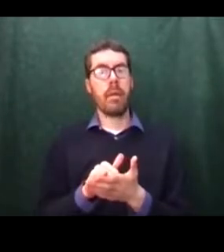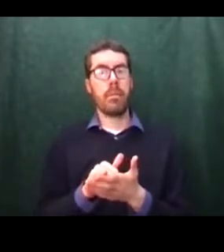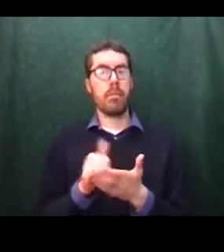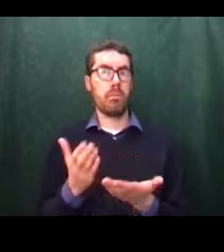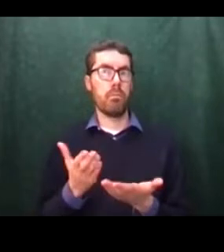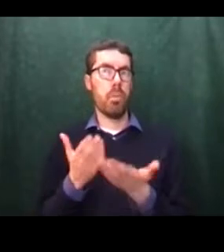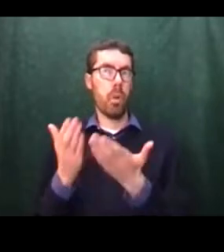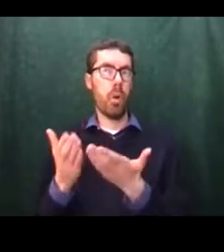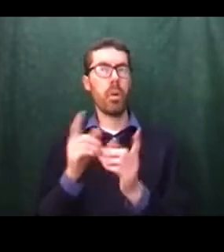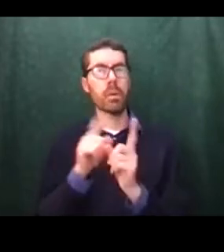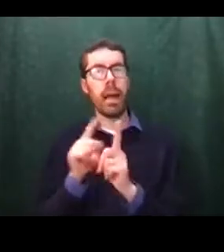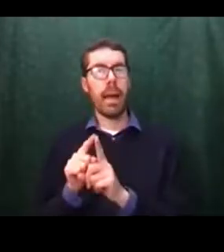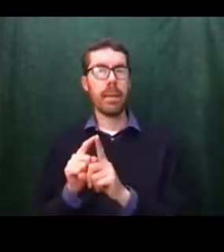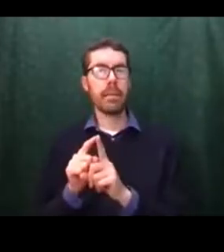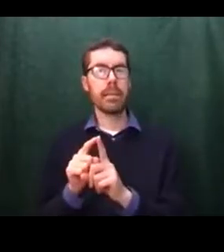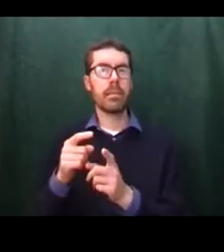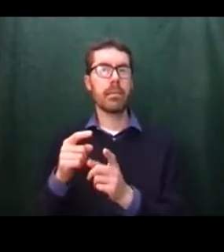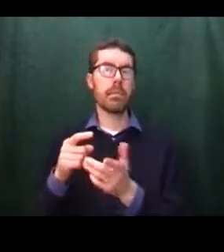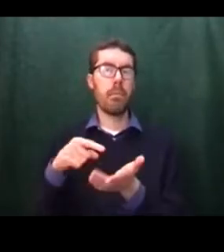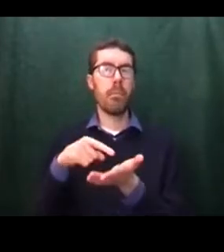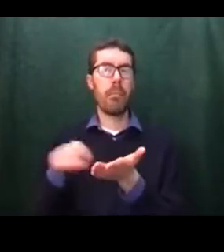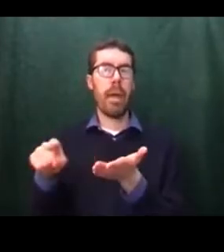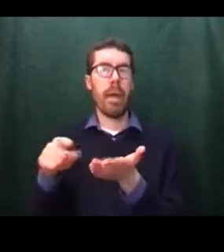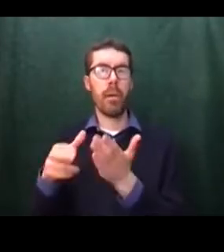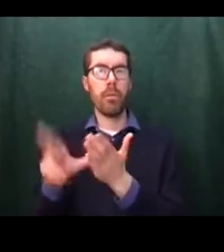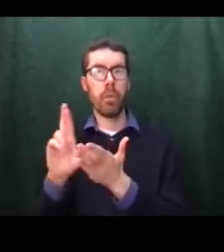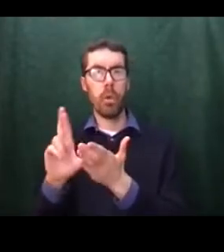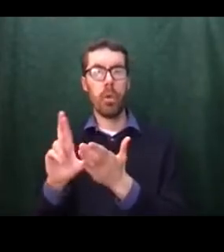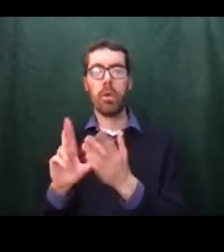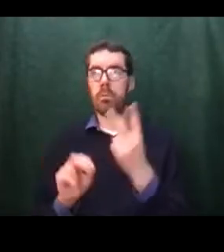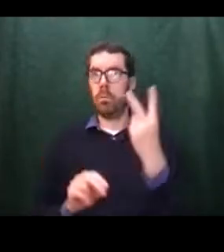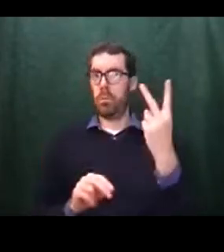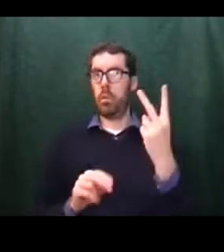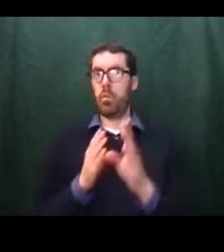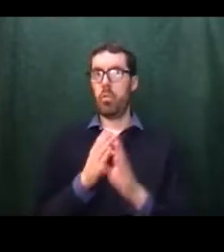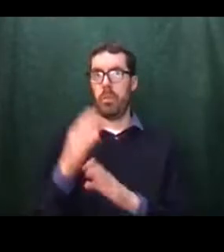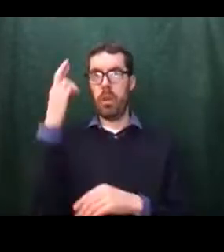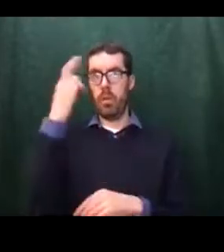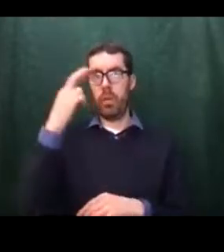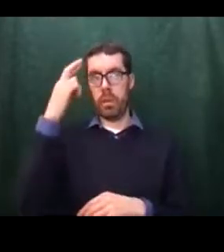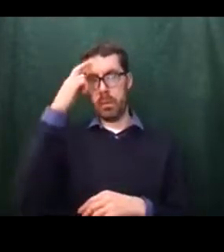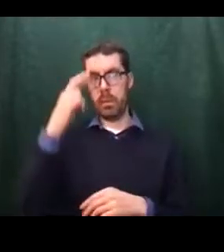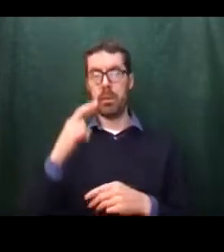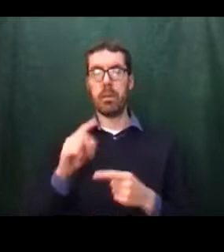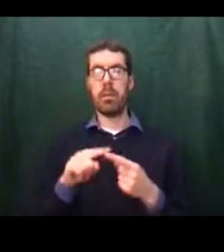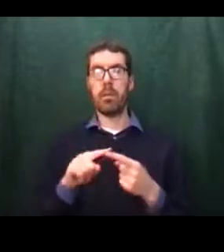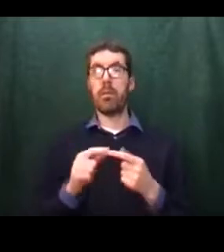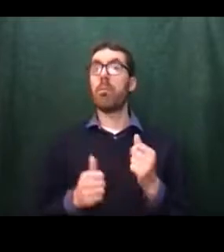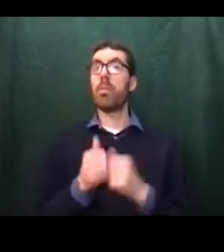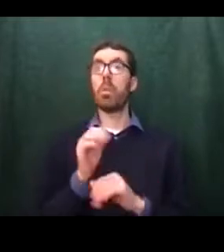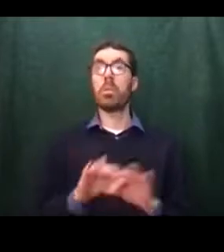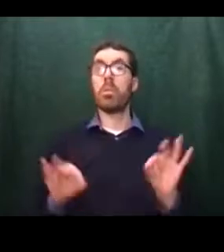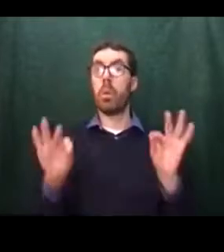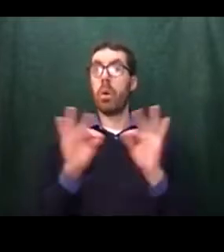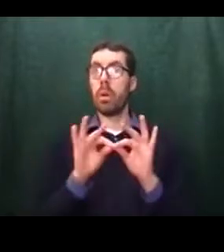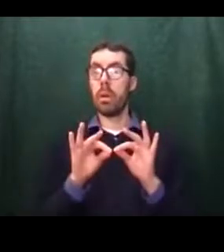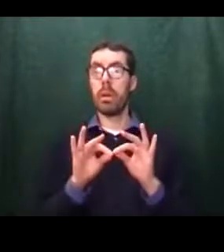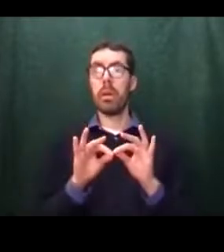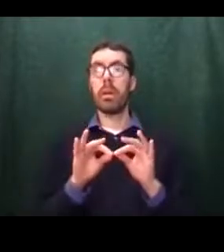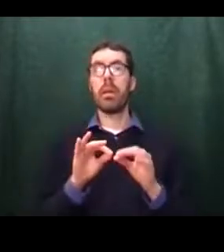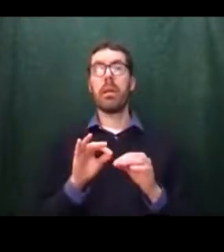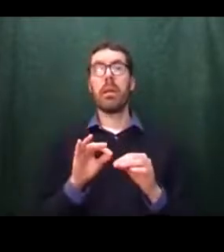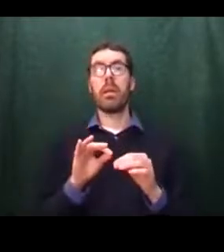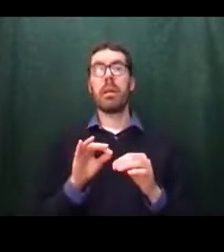compensation review. And there's two main reasons. And to me, the most important one is that by having a